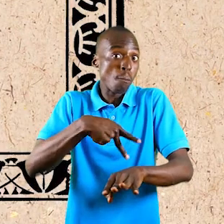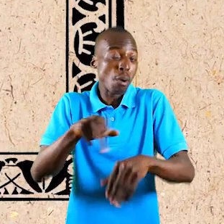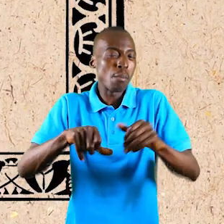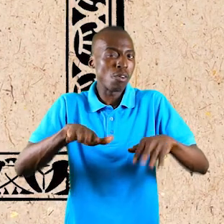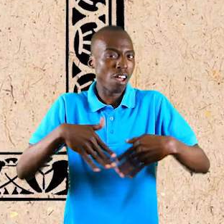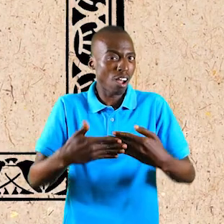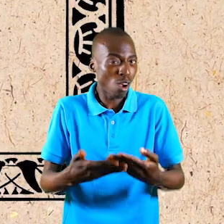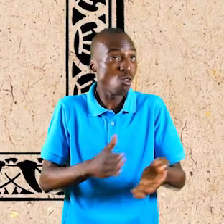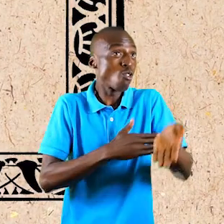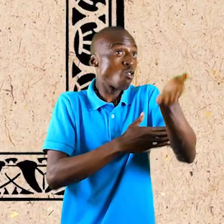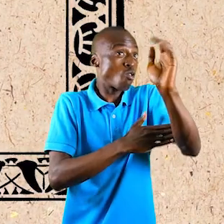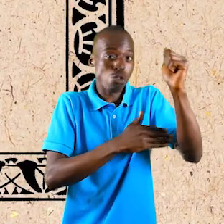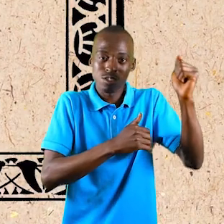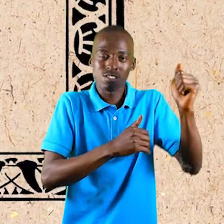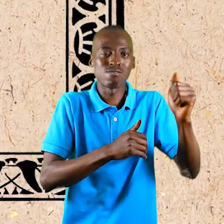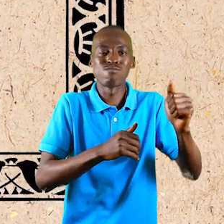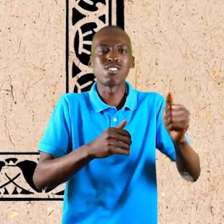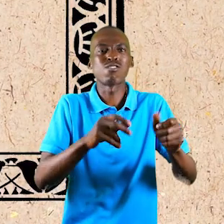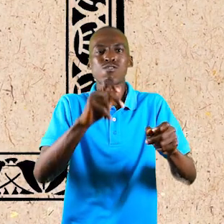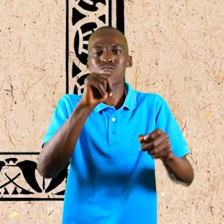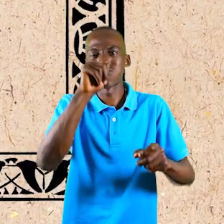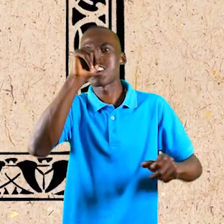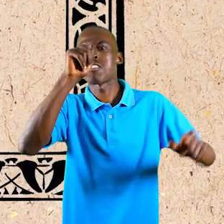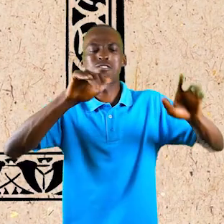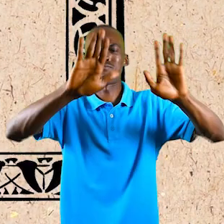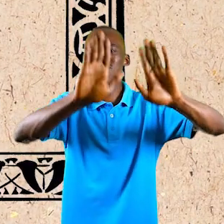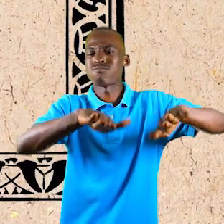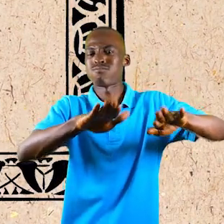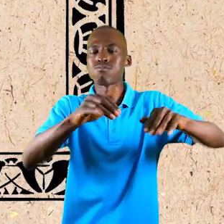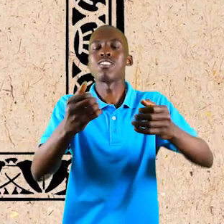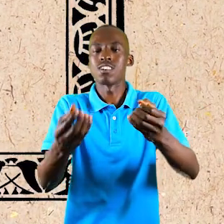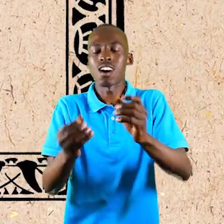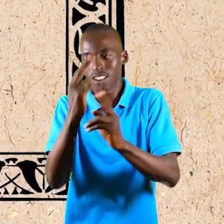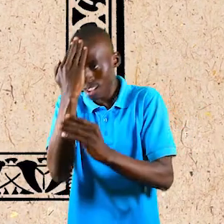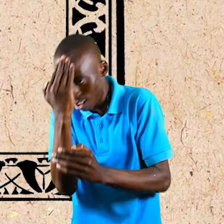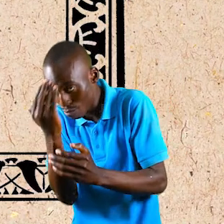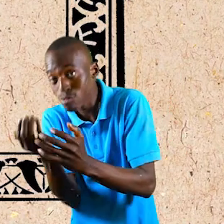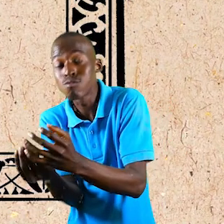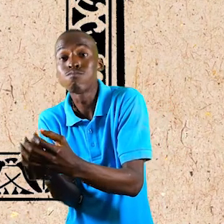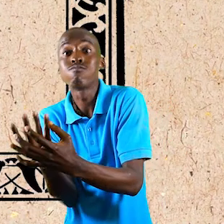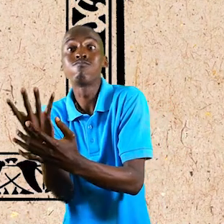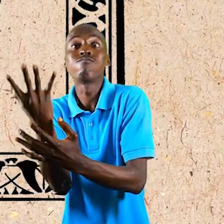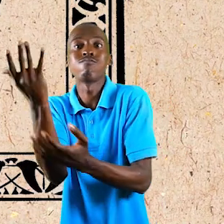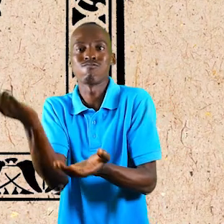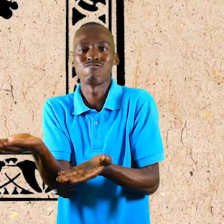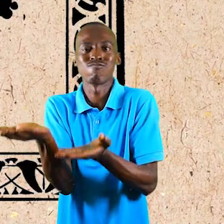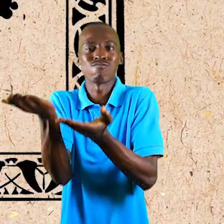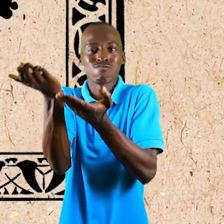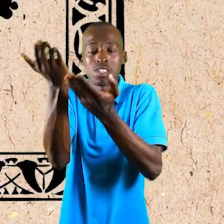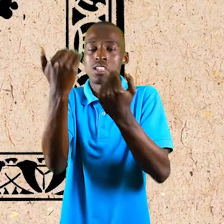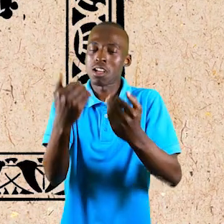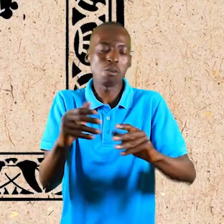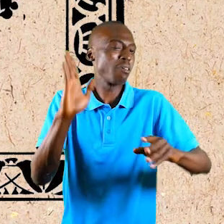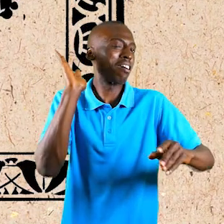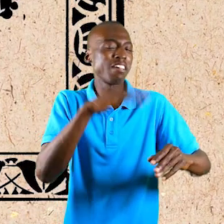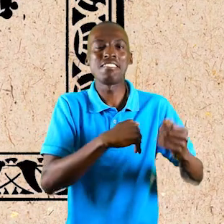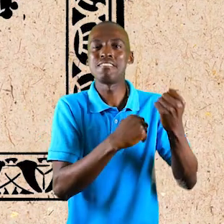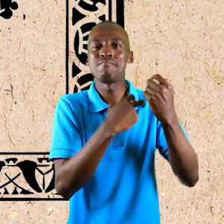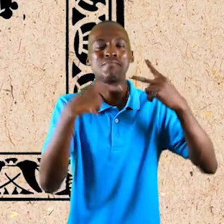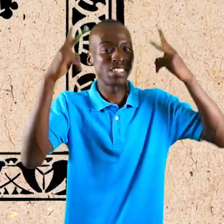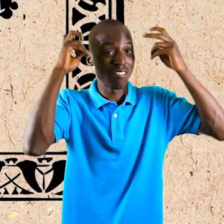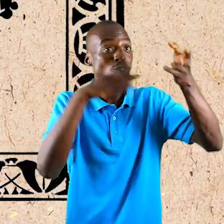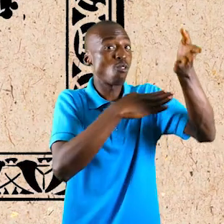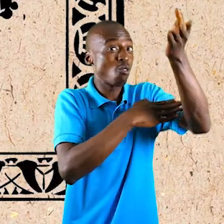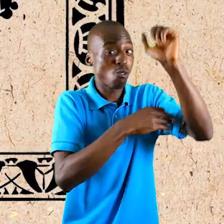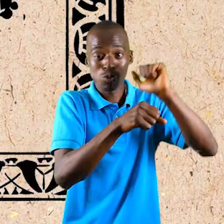all about how God opposes the proud and exalts the humble, about how despite tragedies and human evil, God